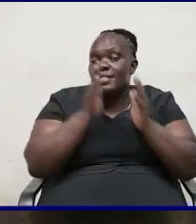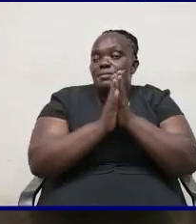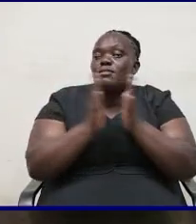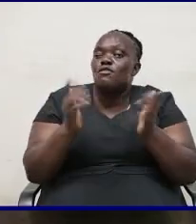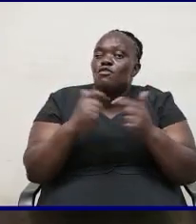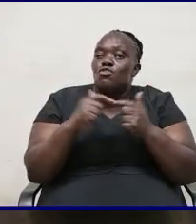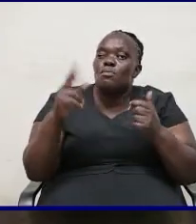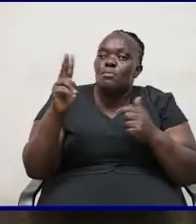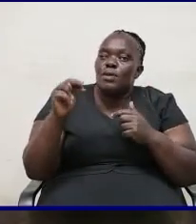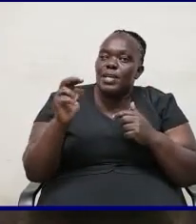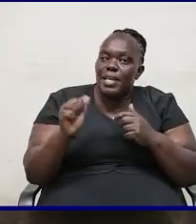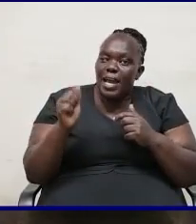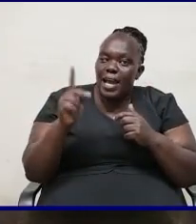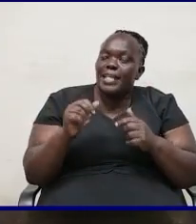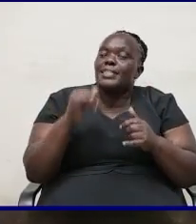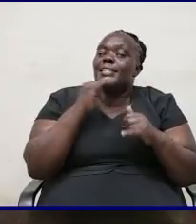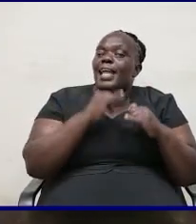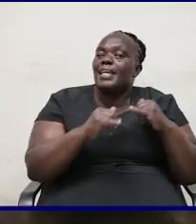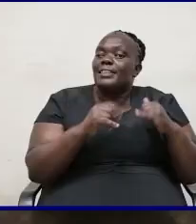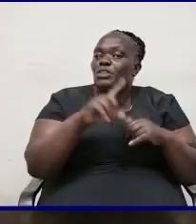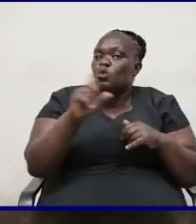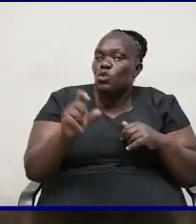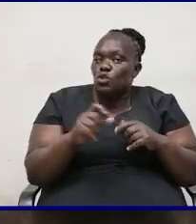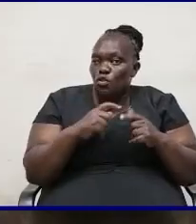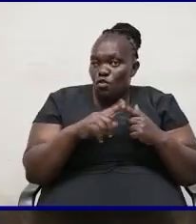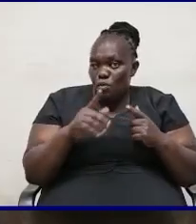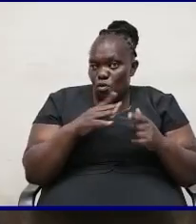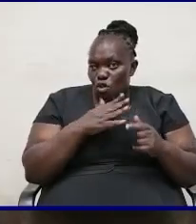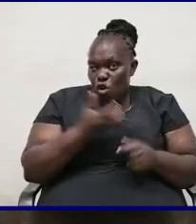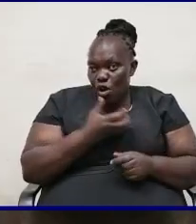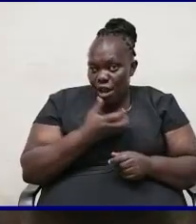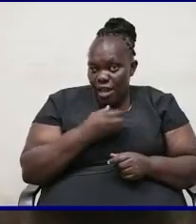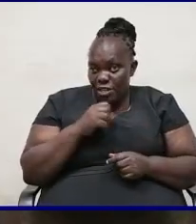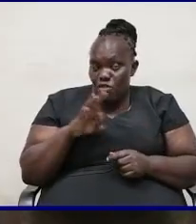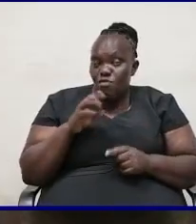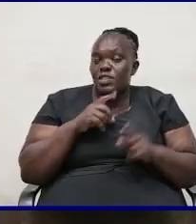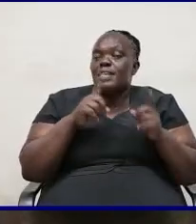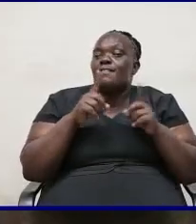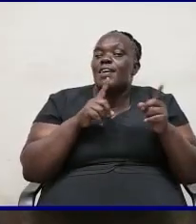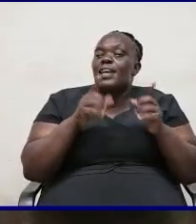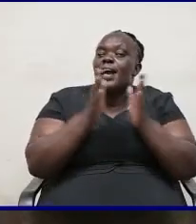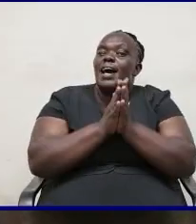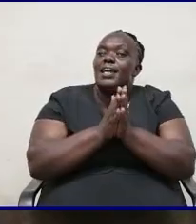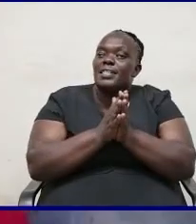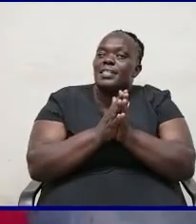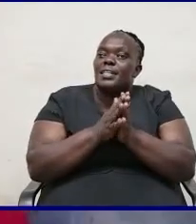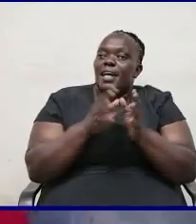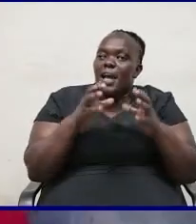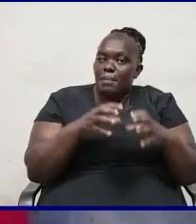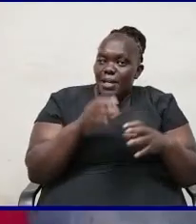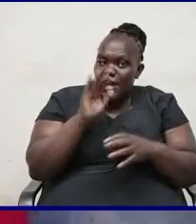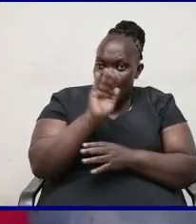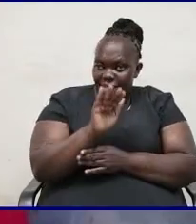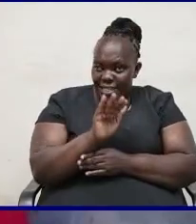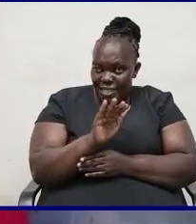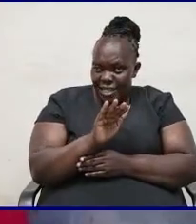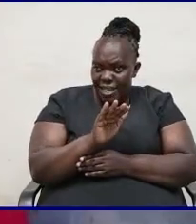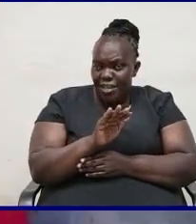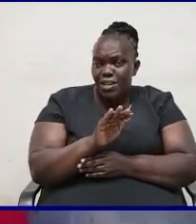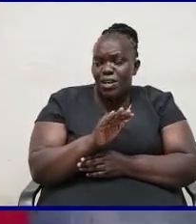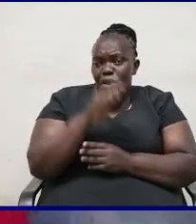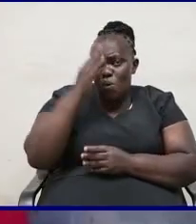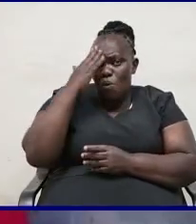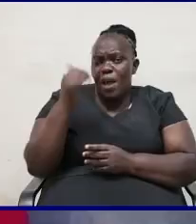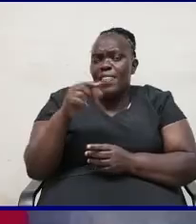from Nyakach, Kisumu County. Lastly, there is a question from owners of safari and tours company. They are asking, why